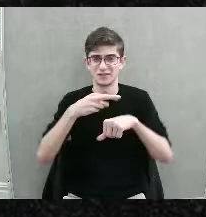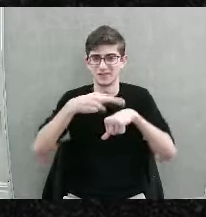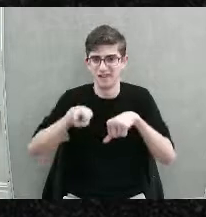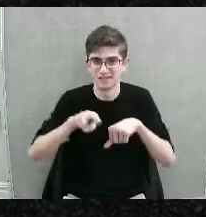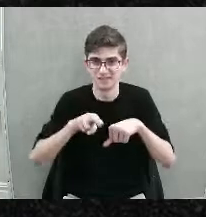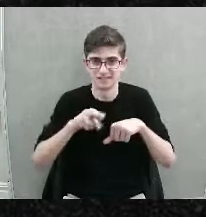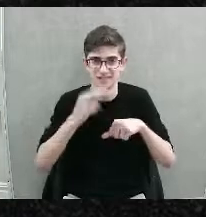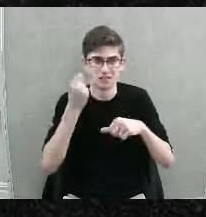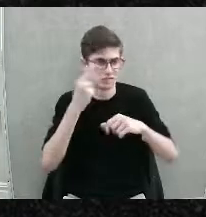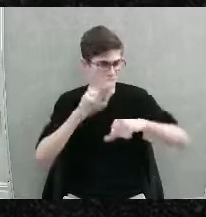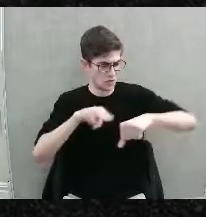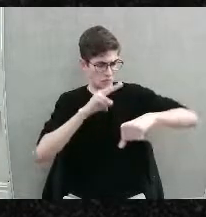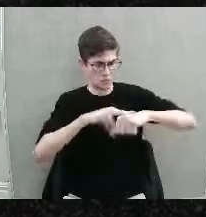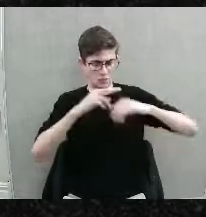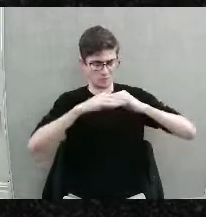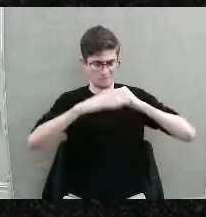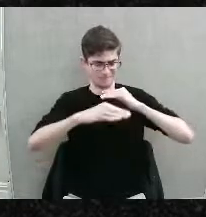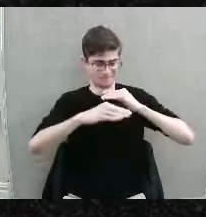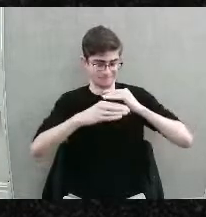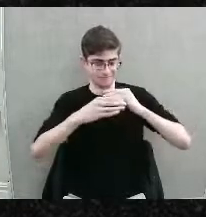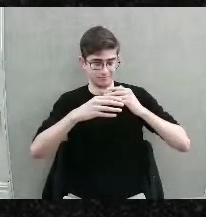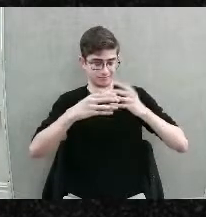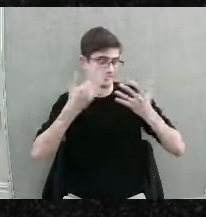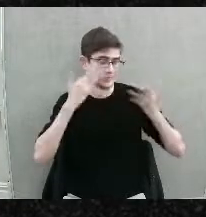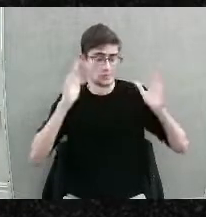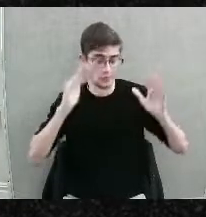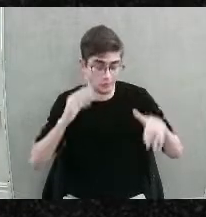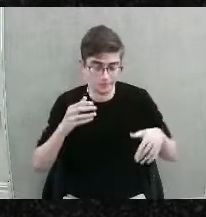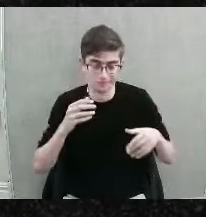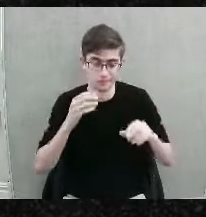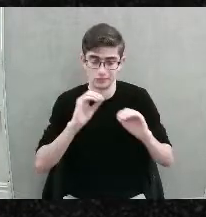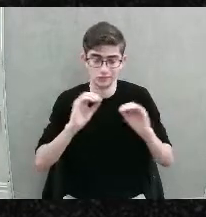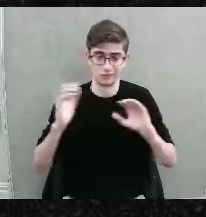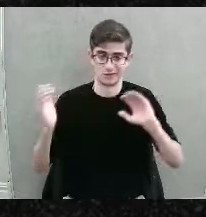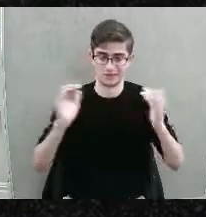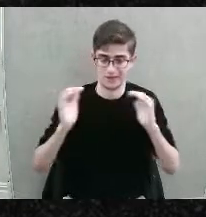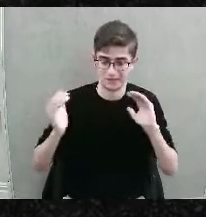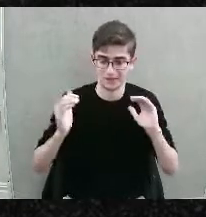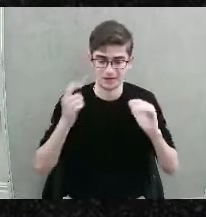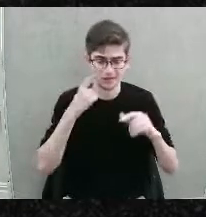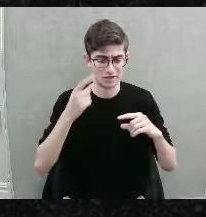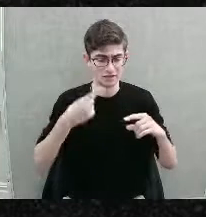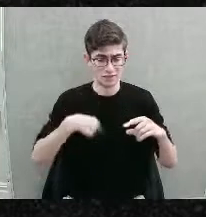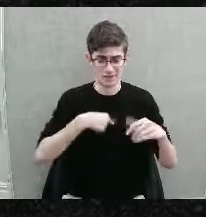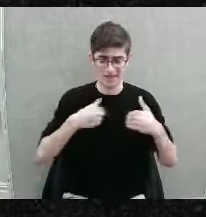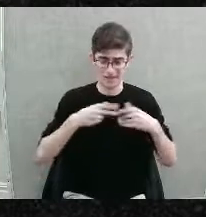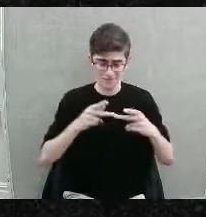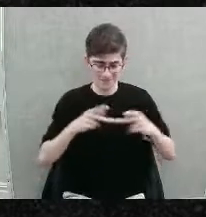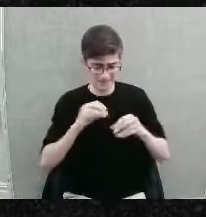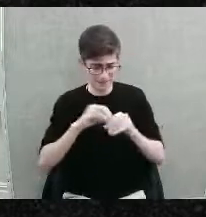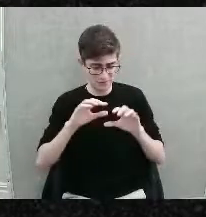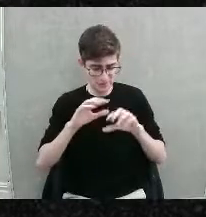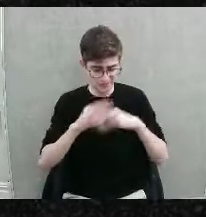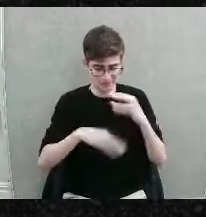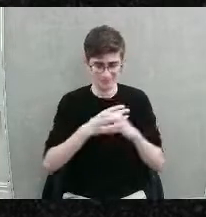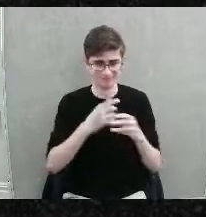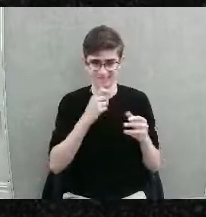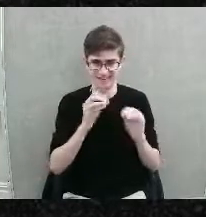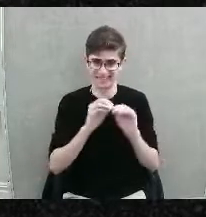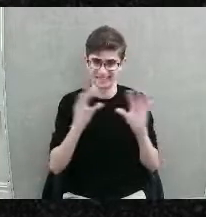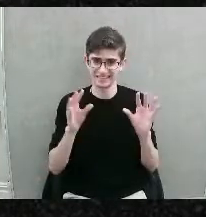that makes people, ourselves, to feel that we have a place in the world. I will speak